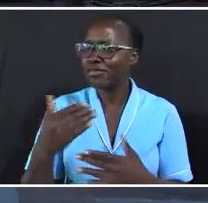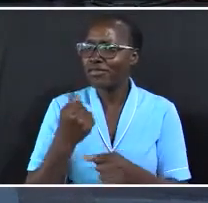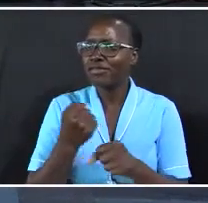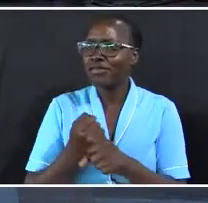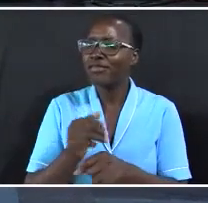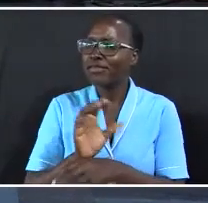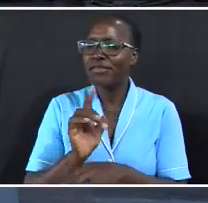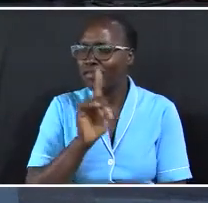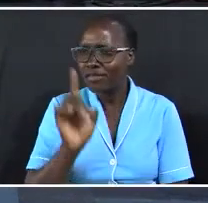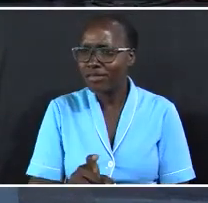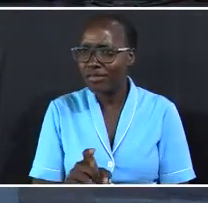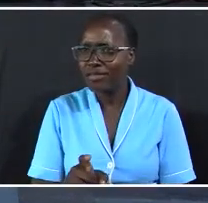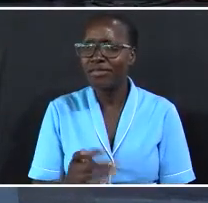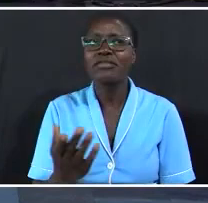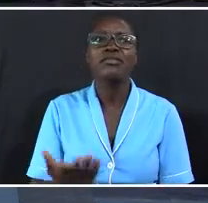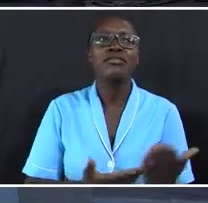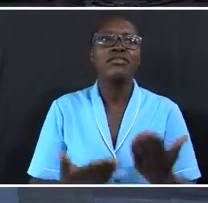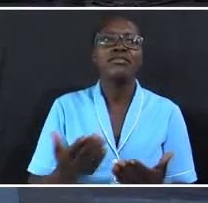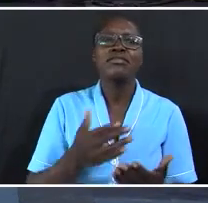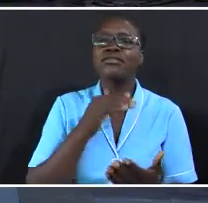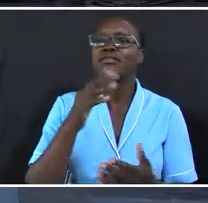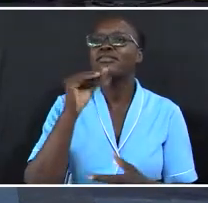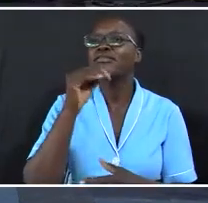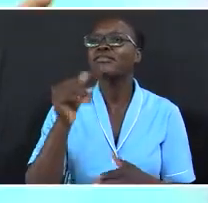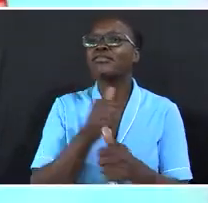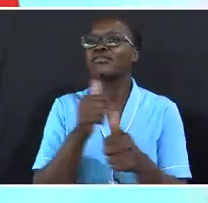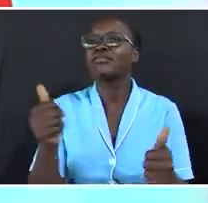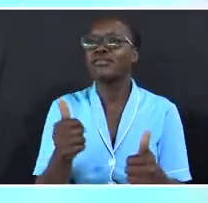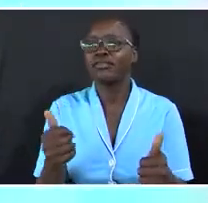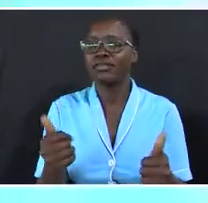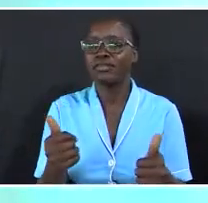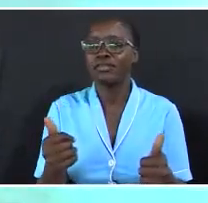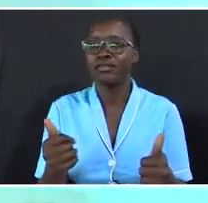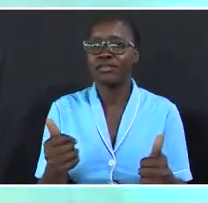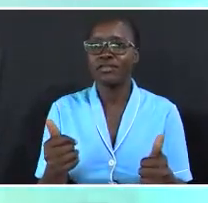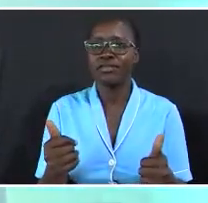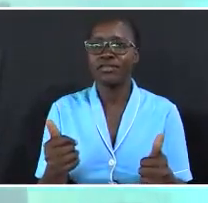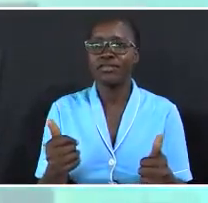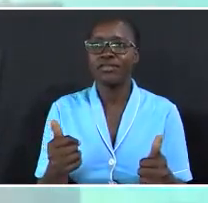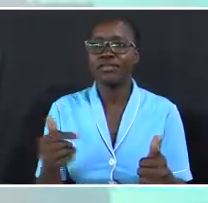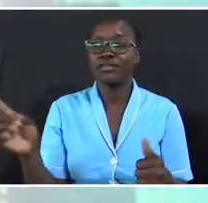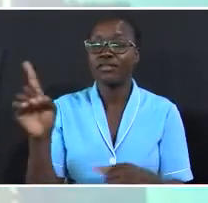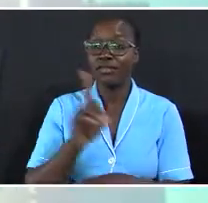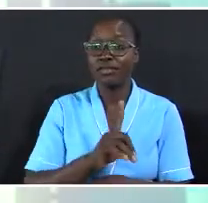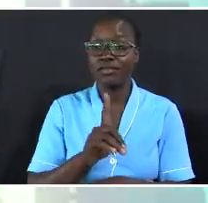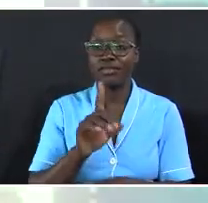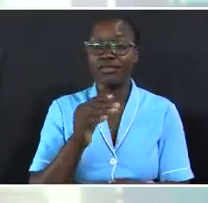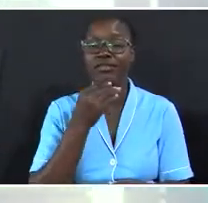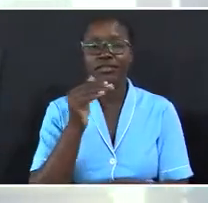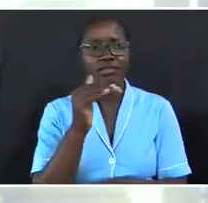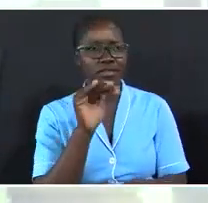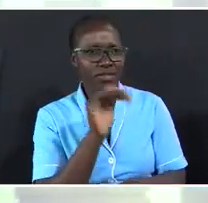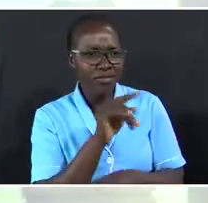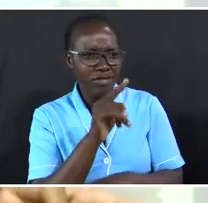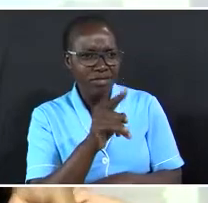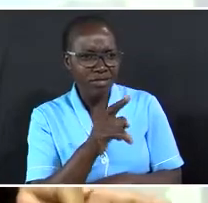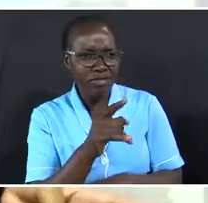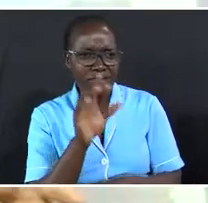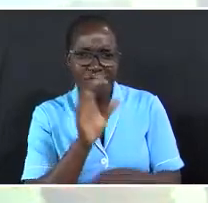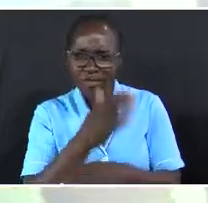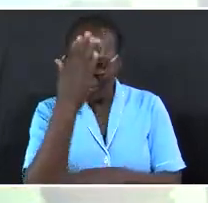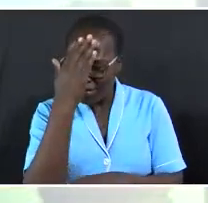in church? Maybe your service is not yet speaking properly. There's a day my father asked me, ulikuwa kanisa